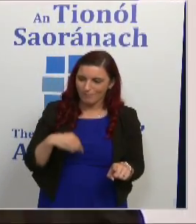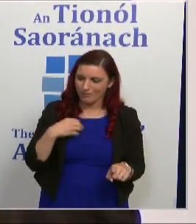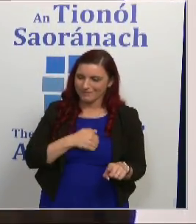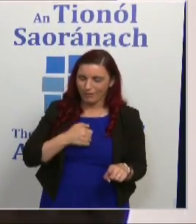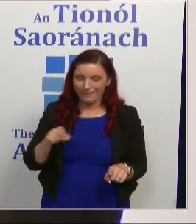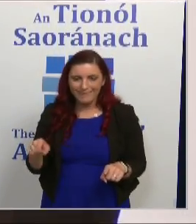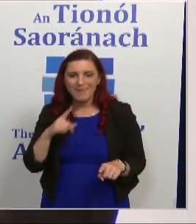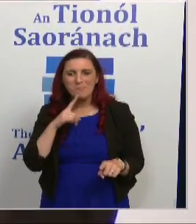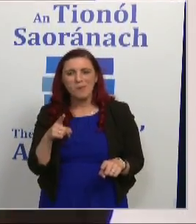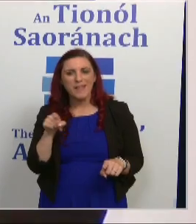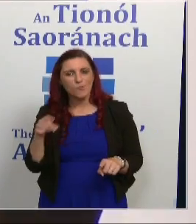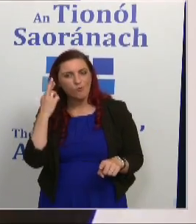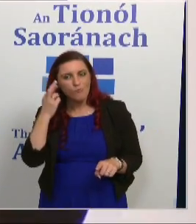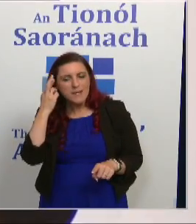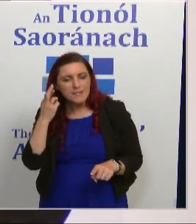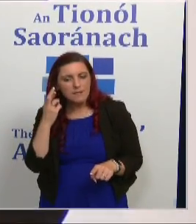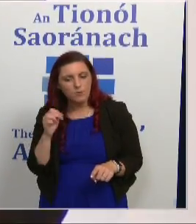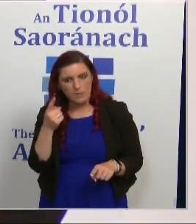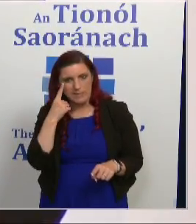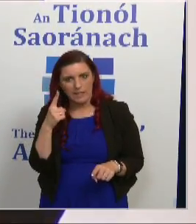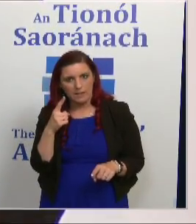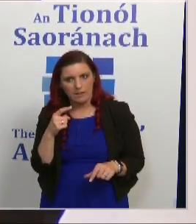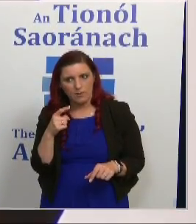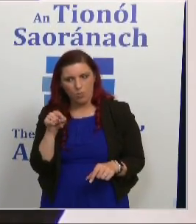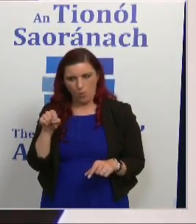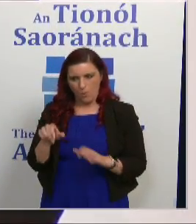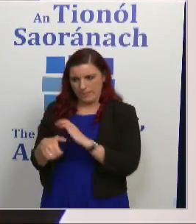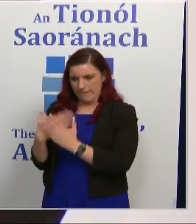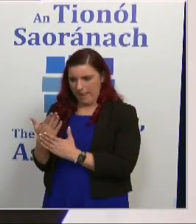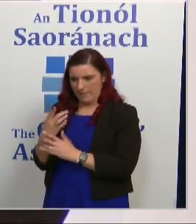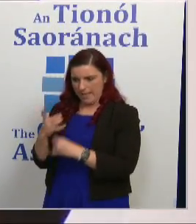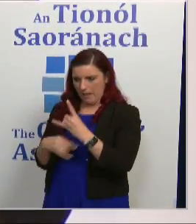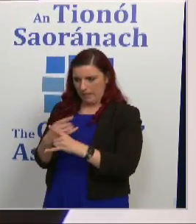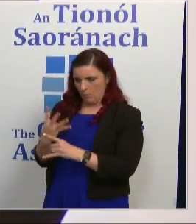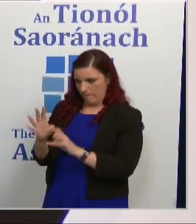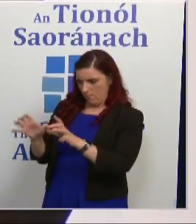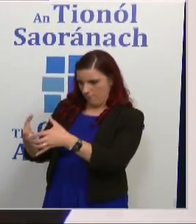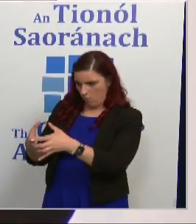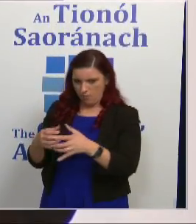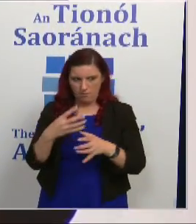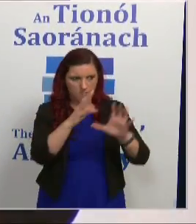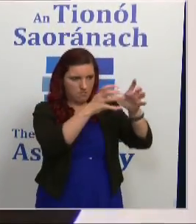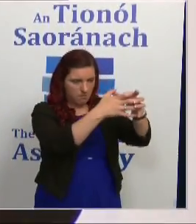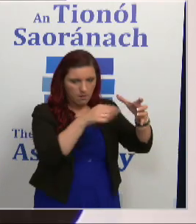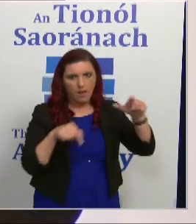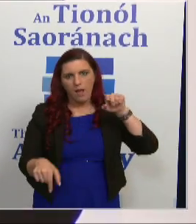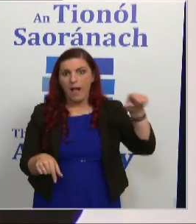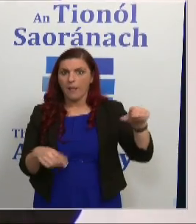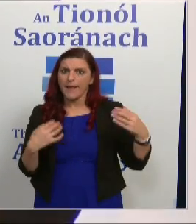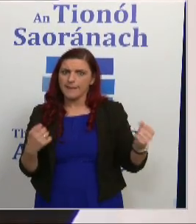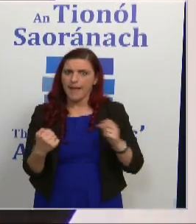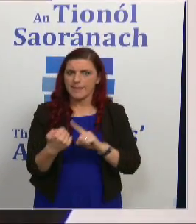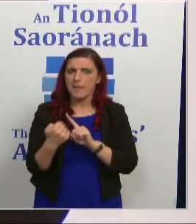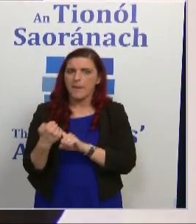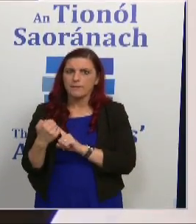that's one of the reasons we see such development was coming from that planning report. And again, has ramifications for how the